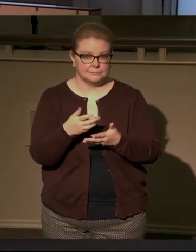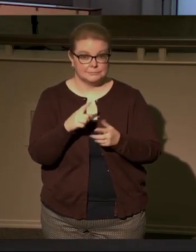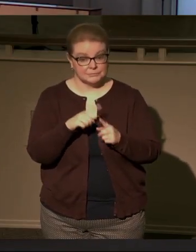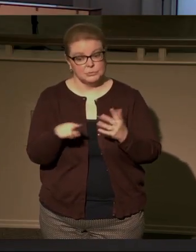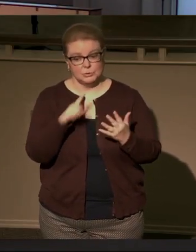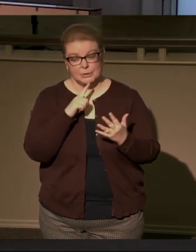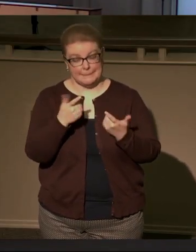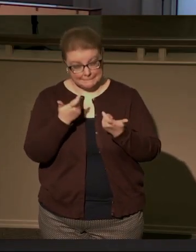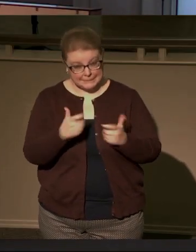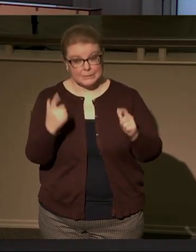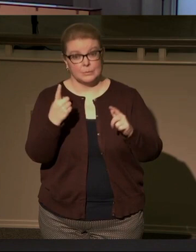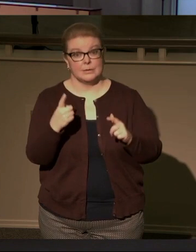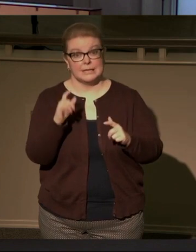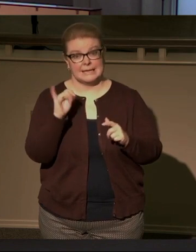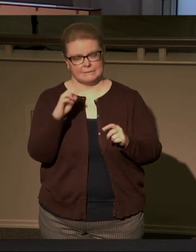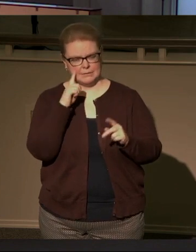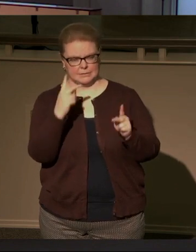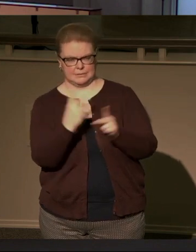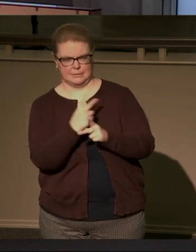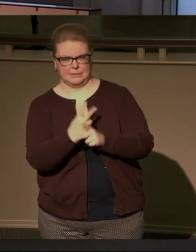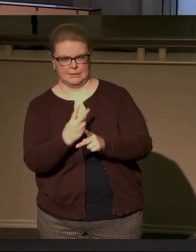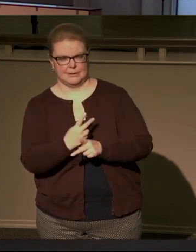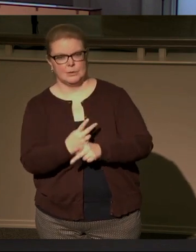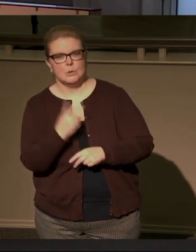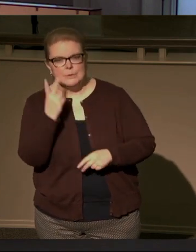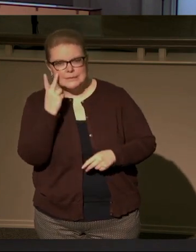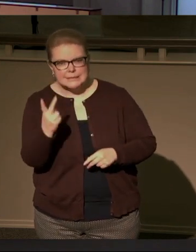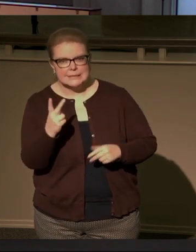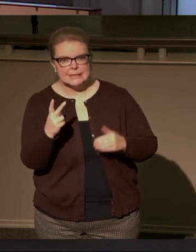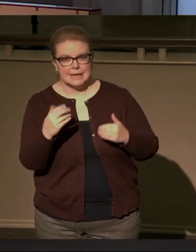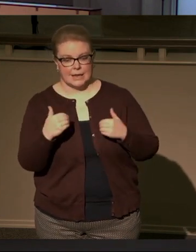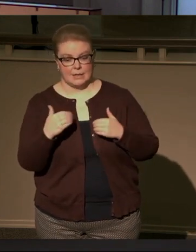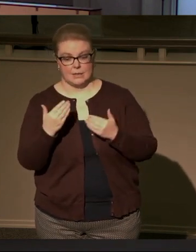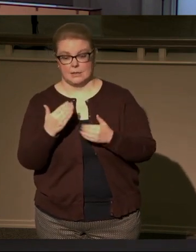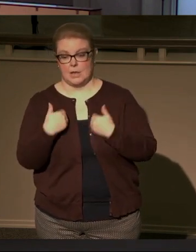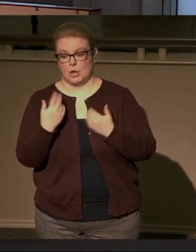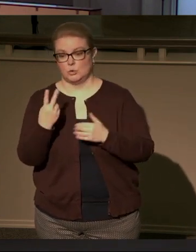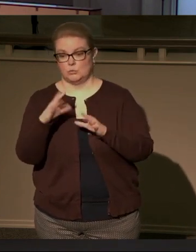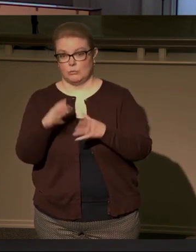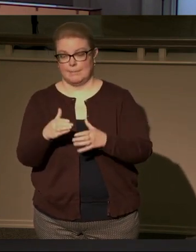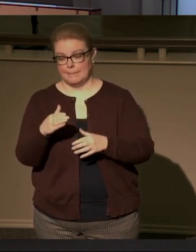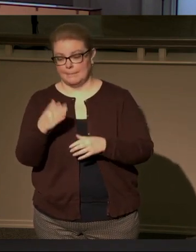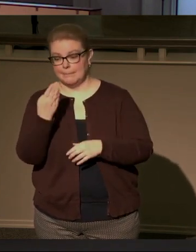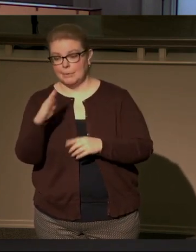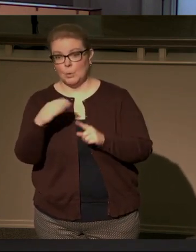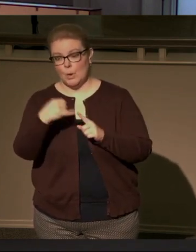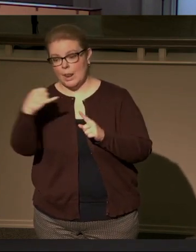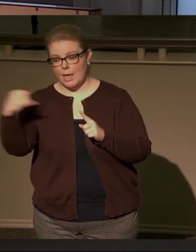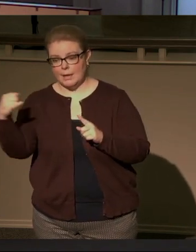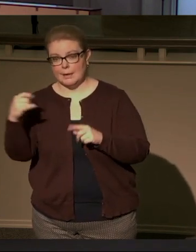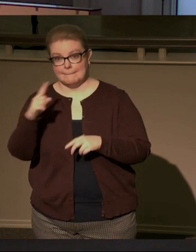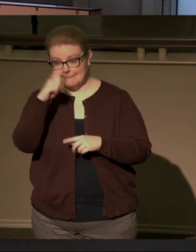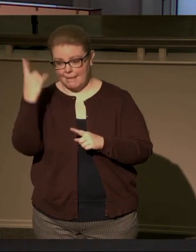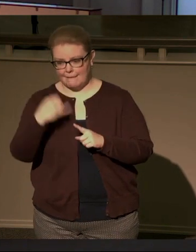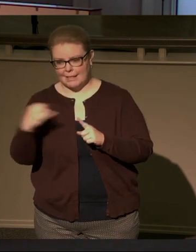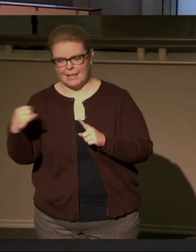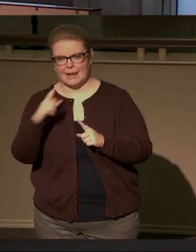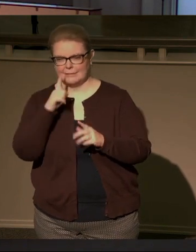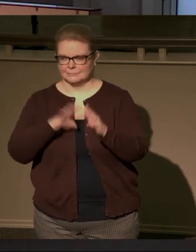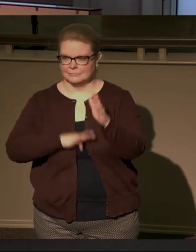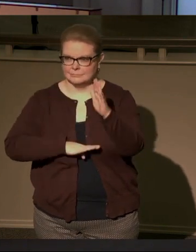you do the calculation, you see how the younger two groups, the blue and the black group there, how they have